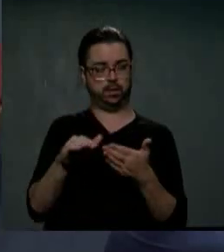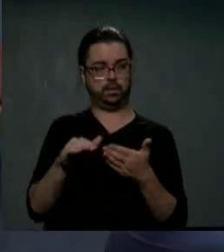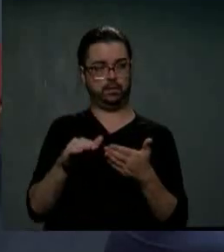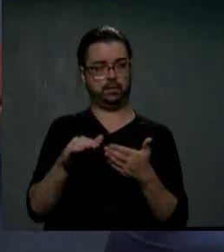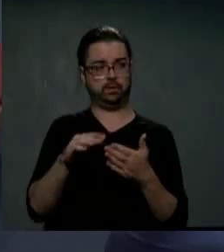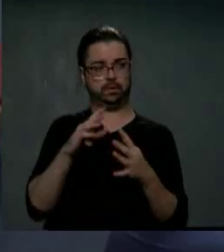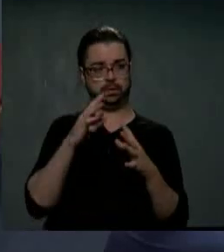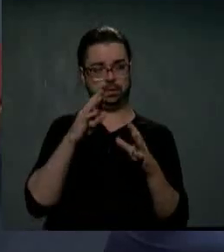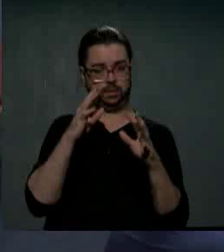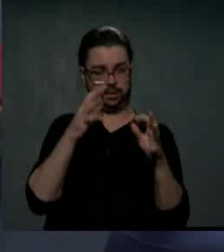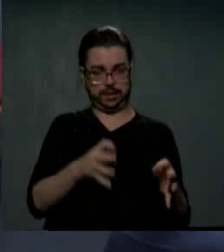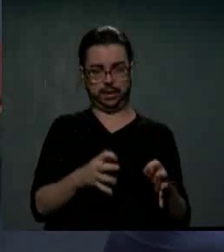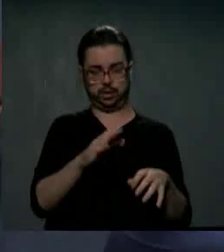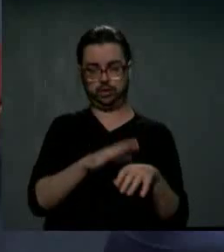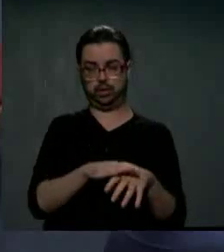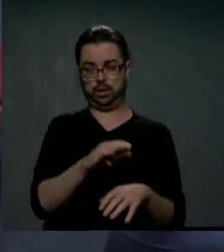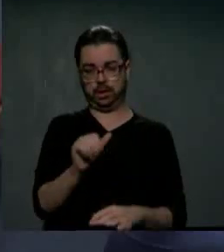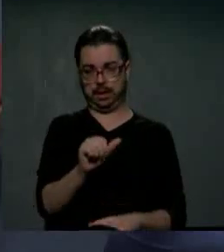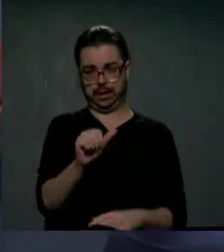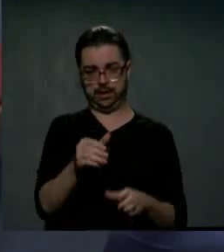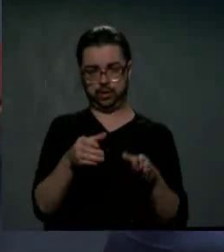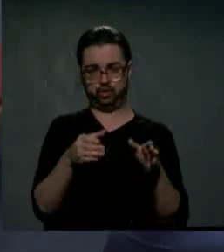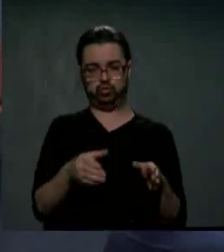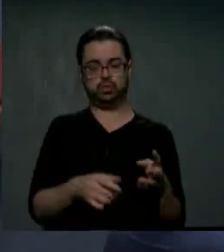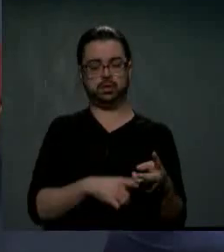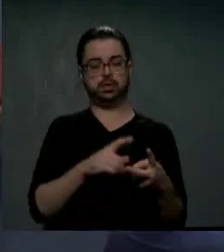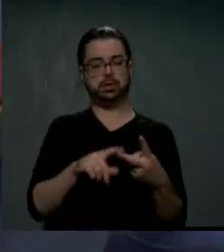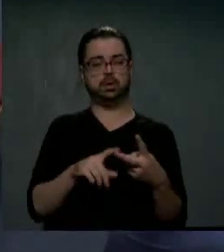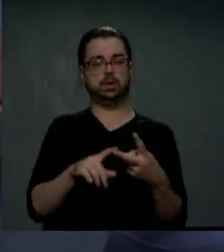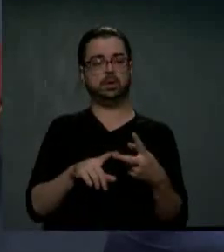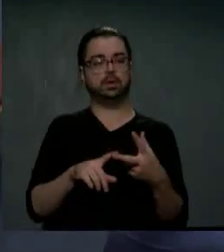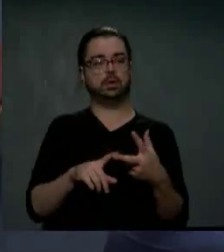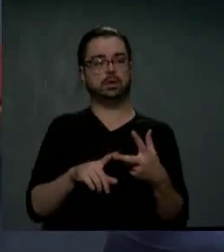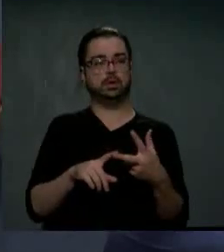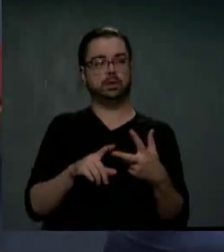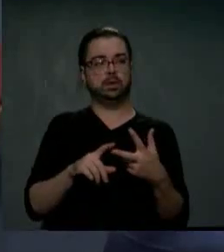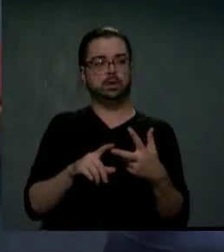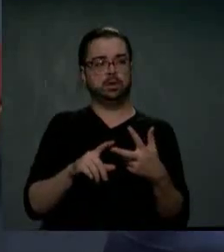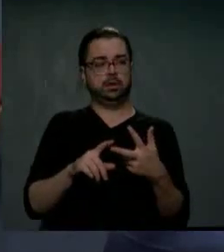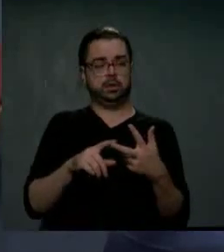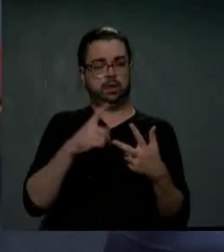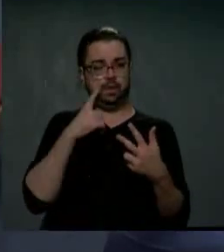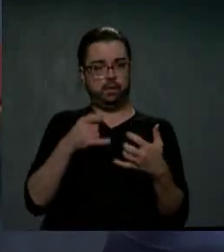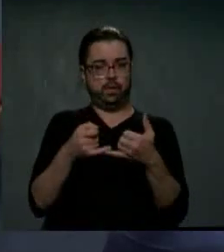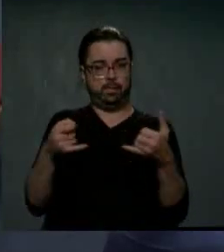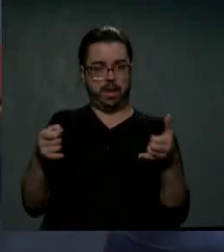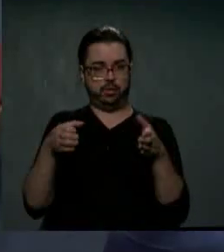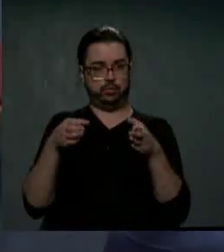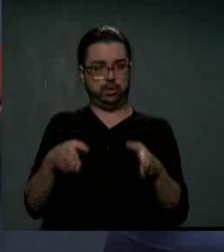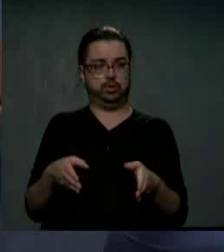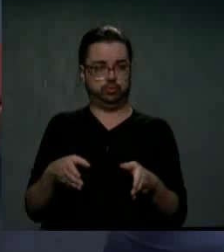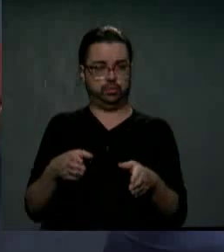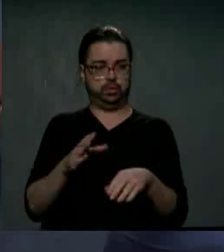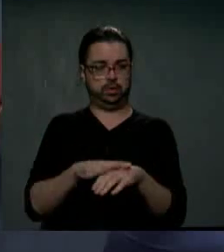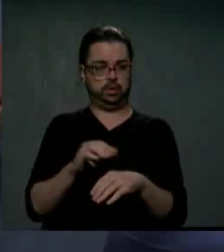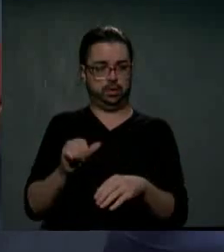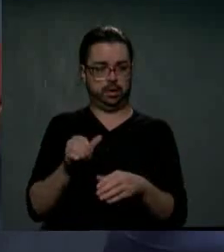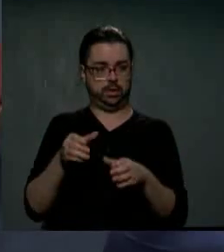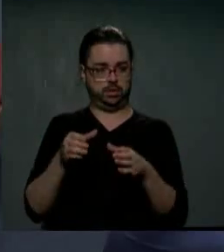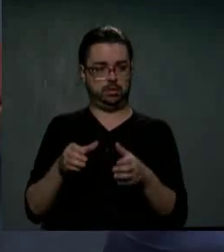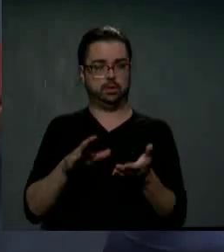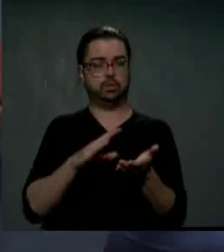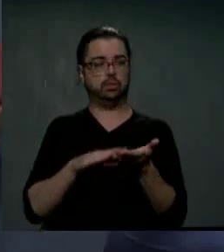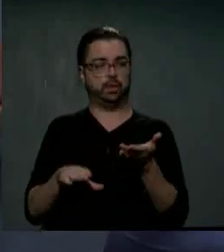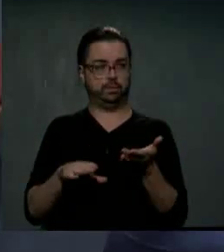dedication for A Street, and then the second motion will be for the Boundary Street improvements on A Street. The